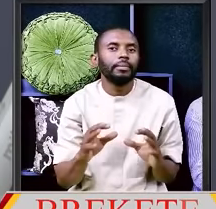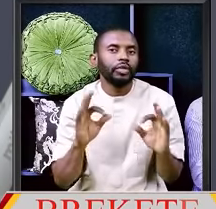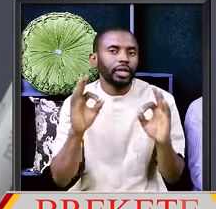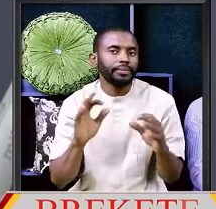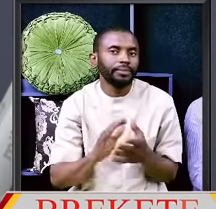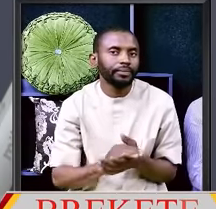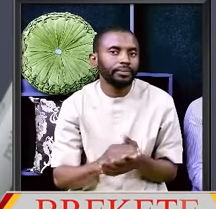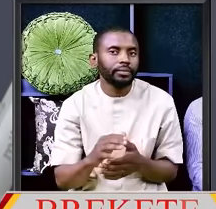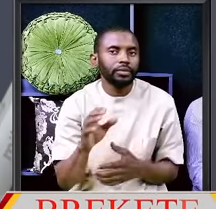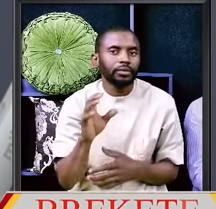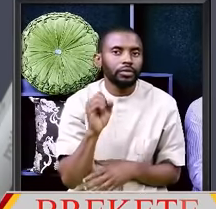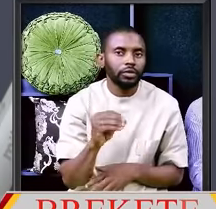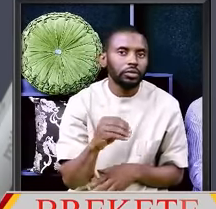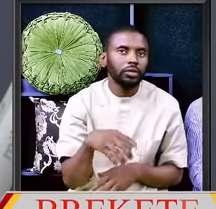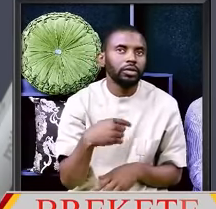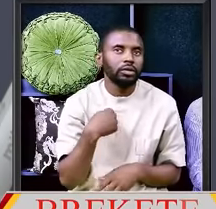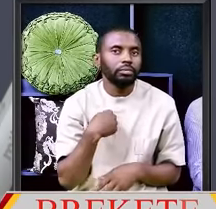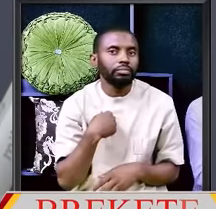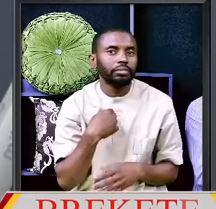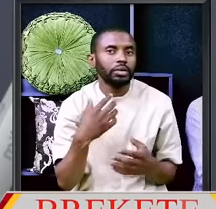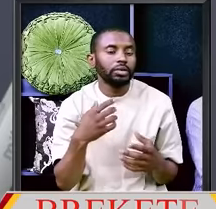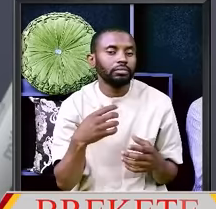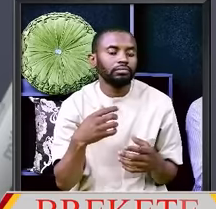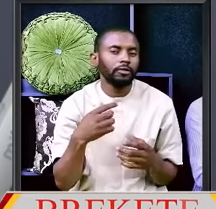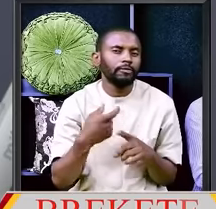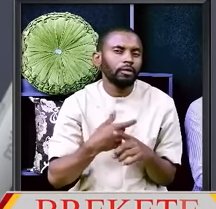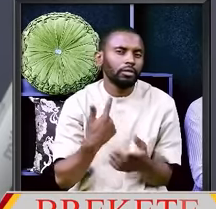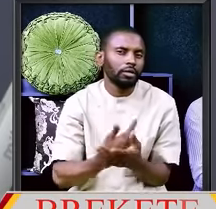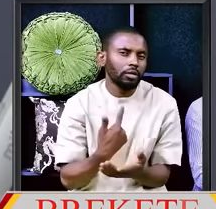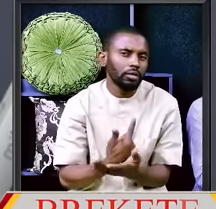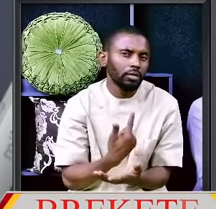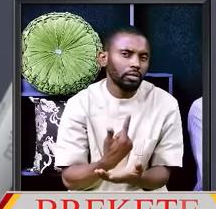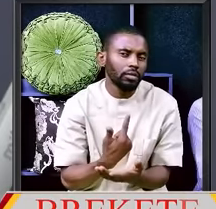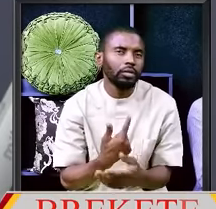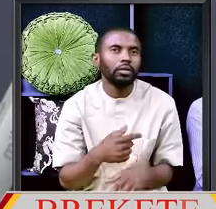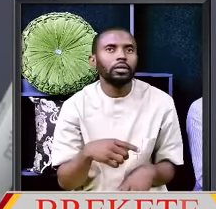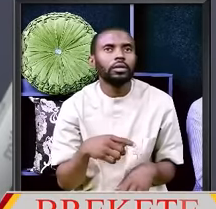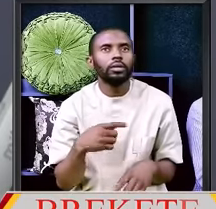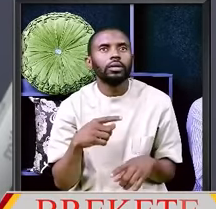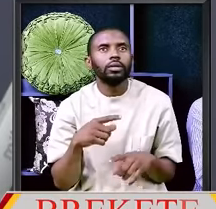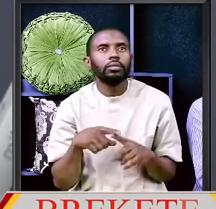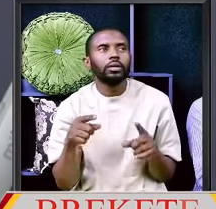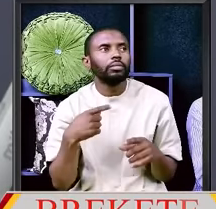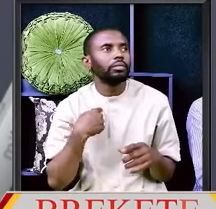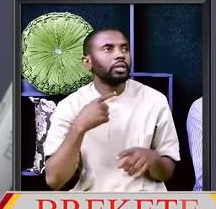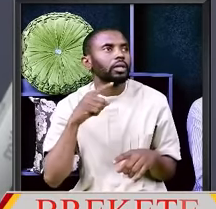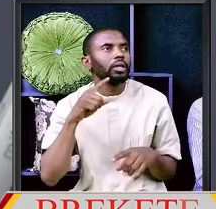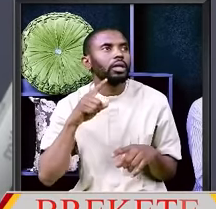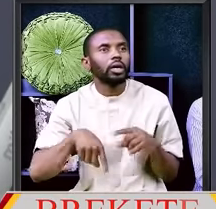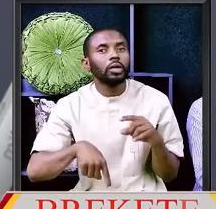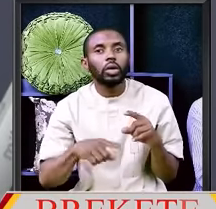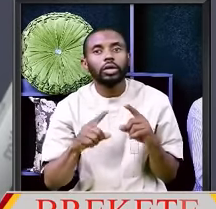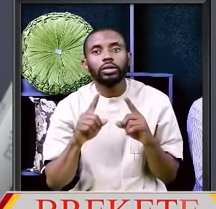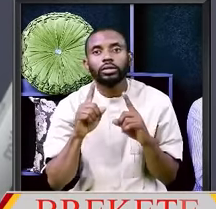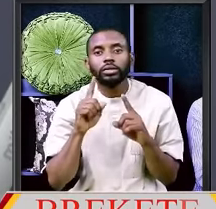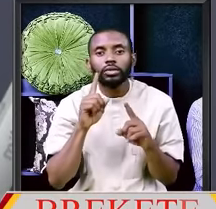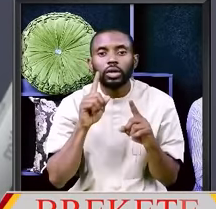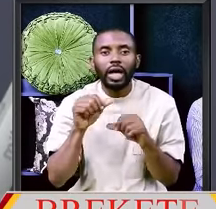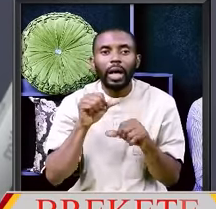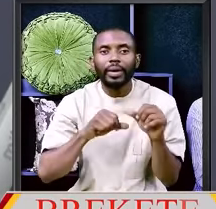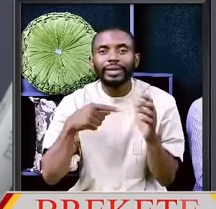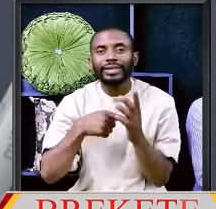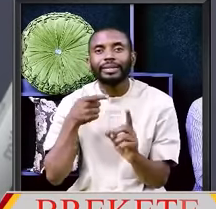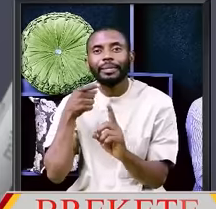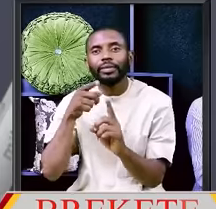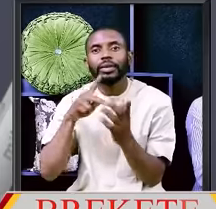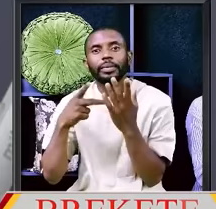Okay, so I'm also speaking from Ghana. Well, I cannot speak much to this particular program that you are